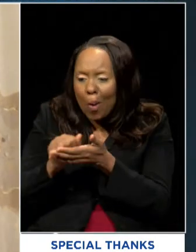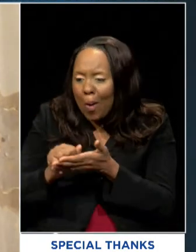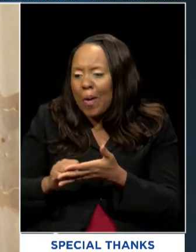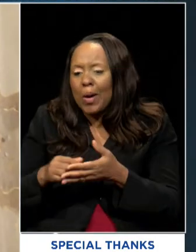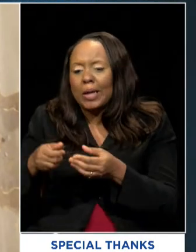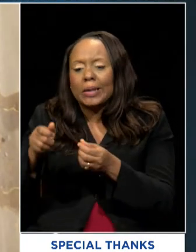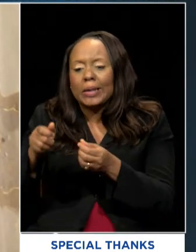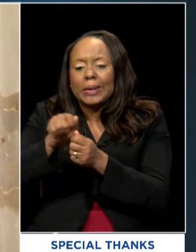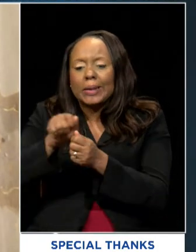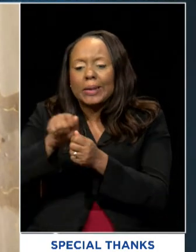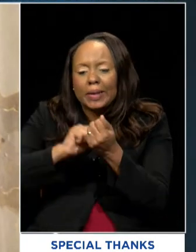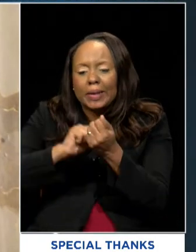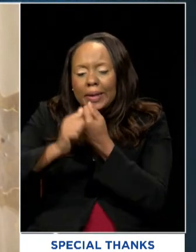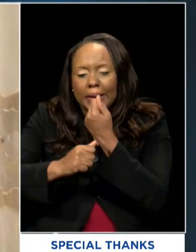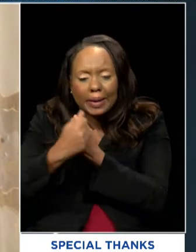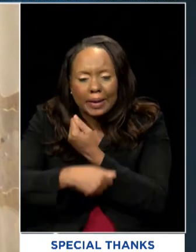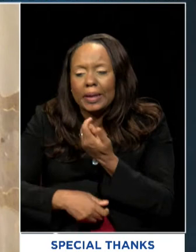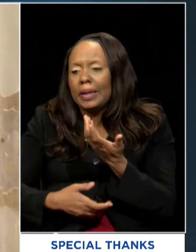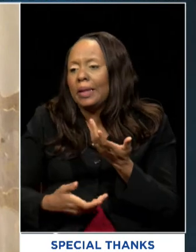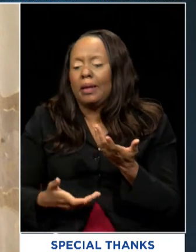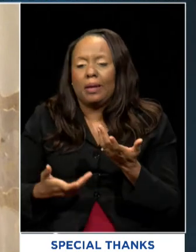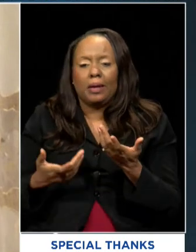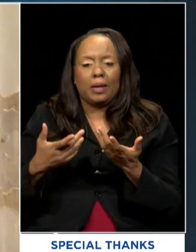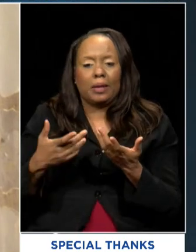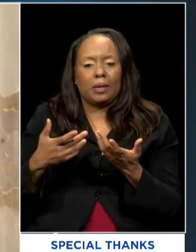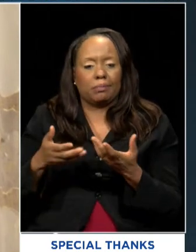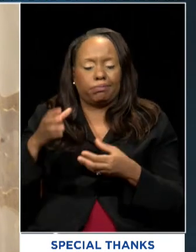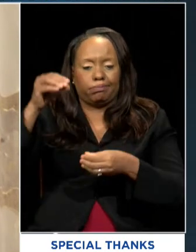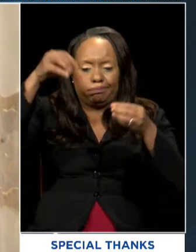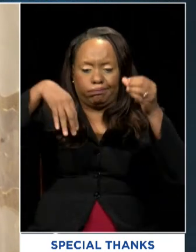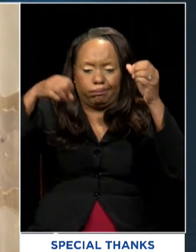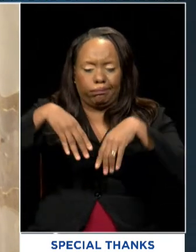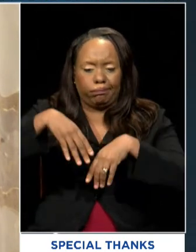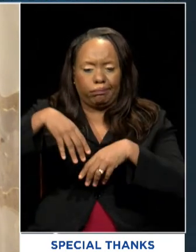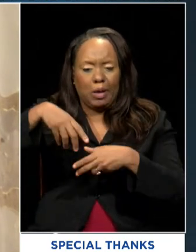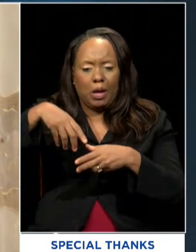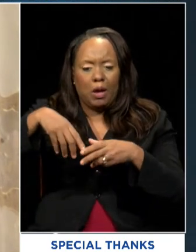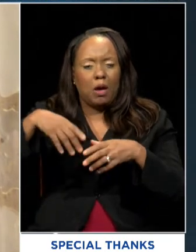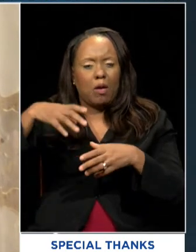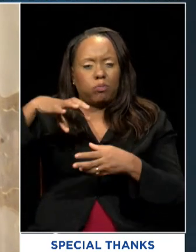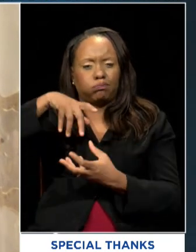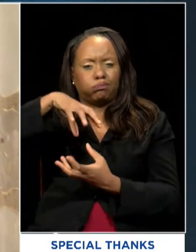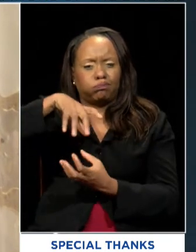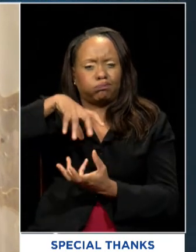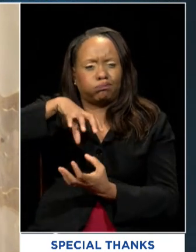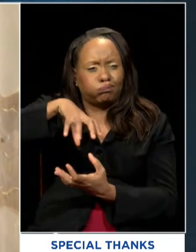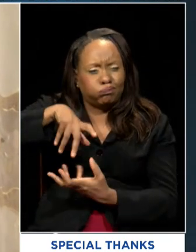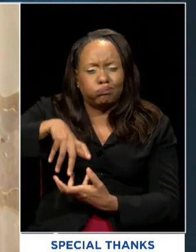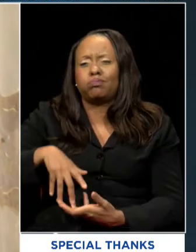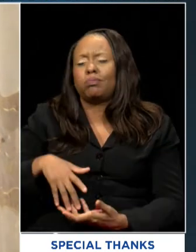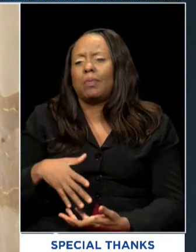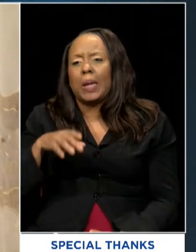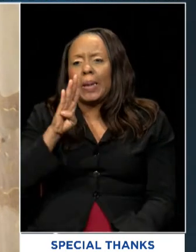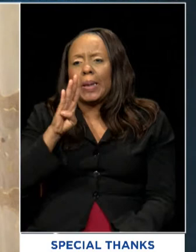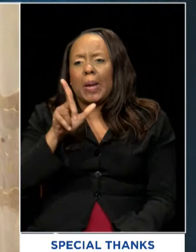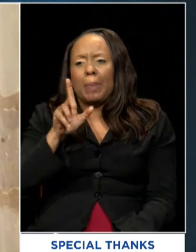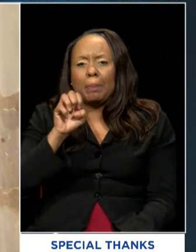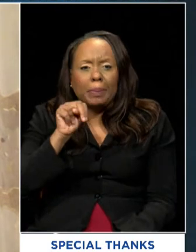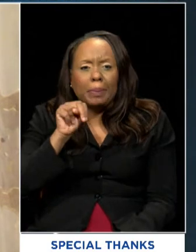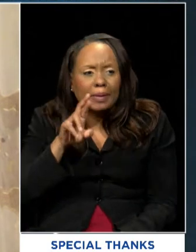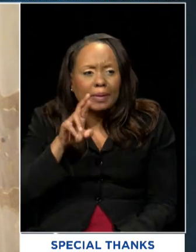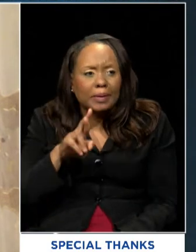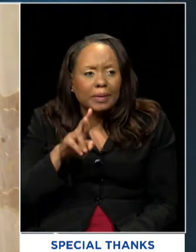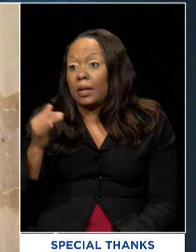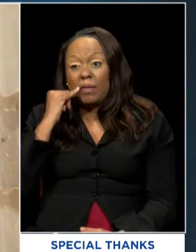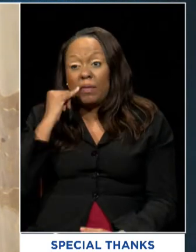put it in the blender if you're going to blend it. Just include the child in the process. You know, so if this week we focuses on apples,